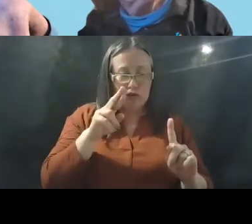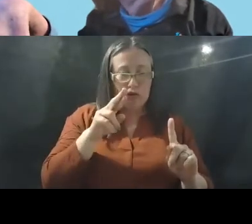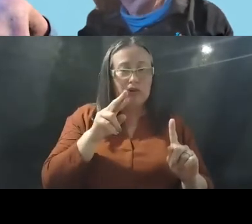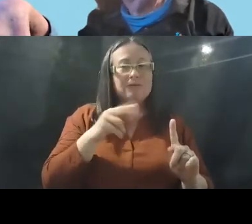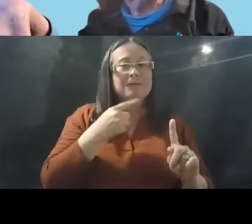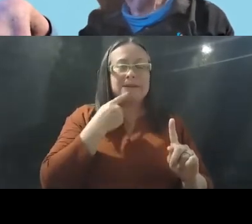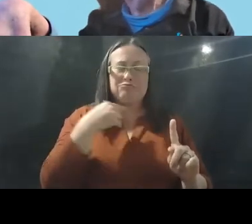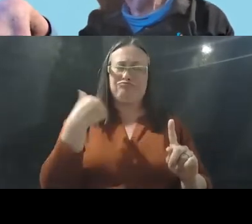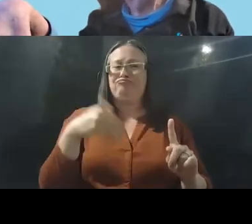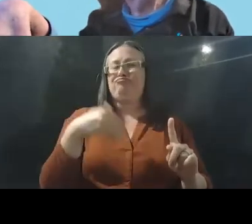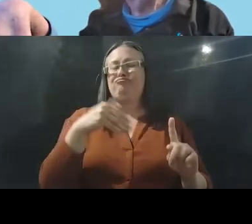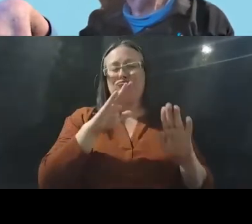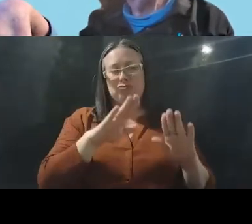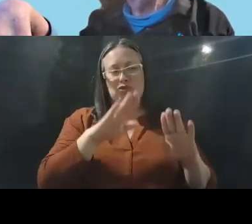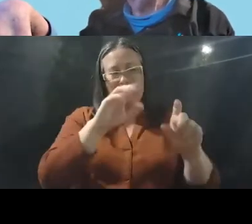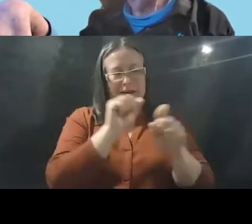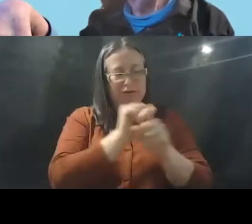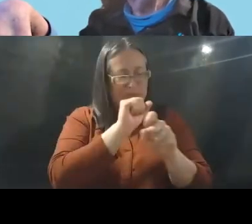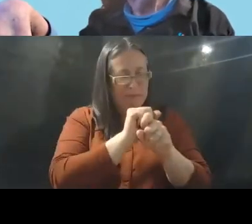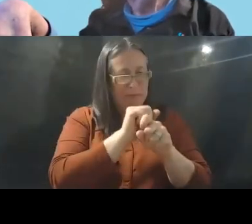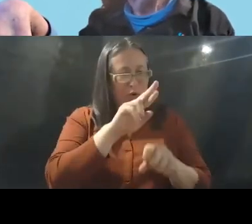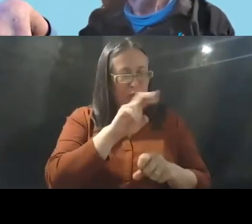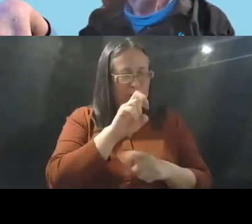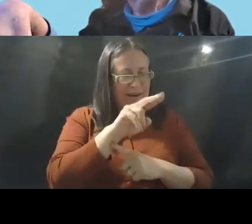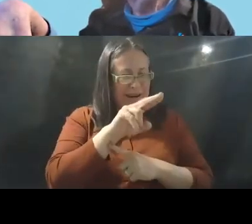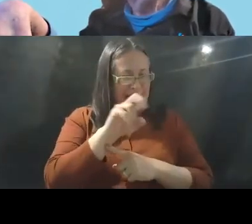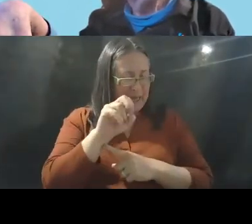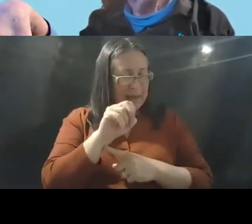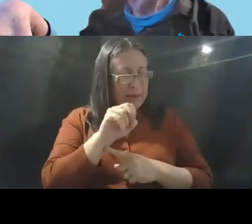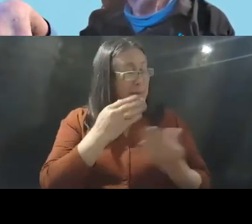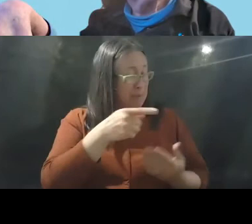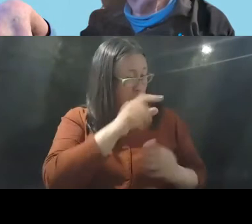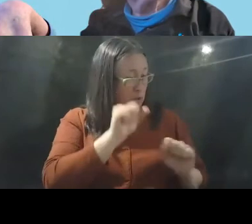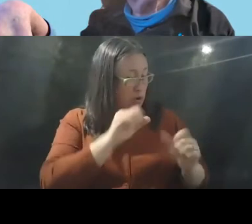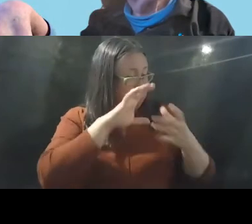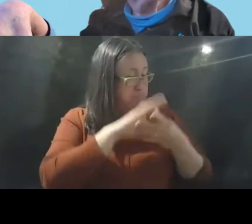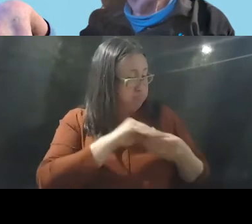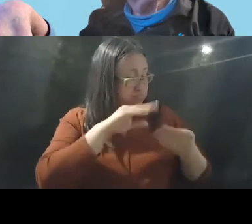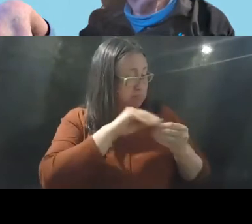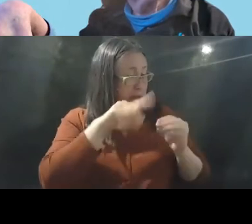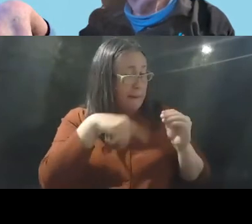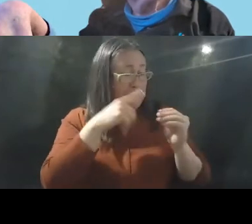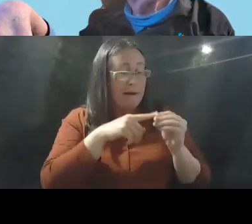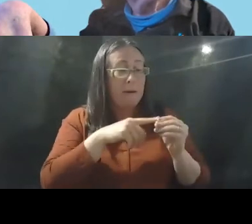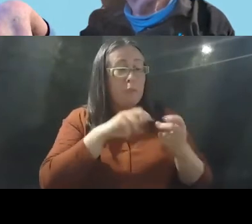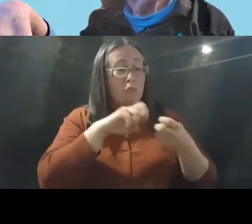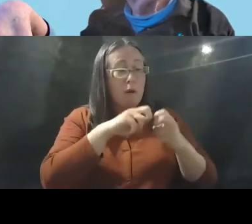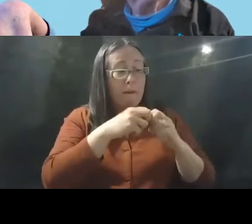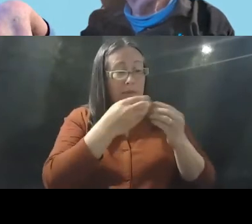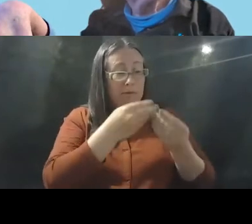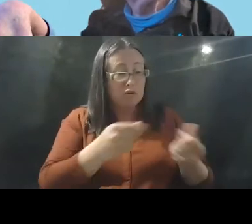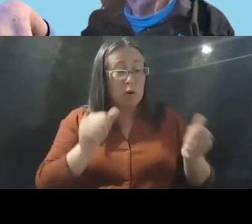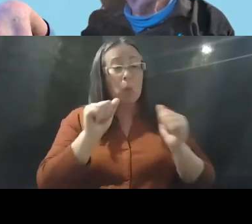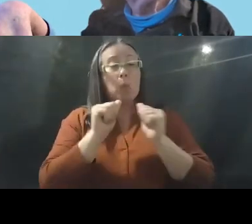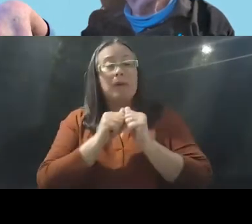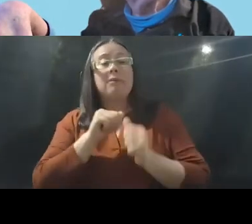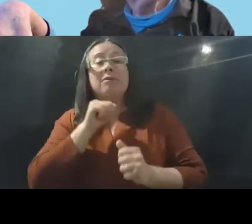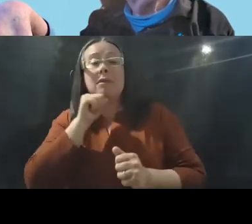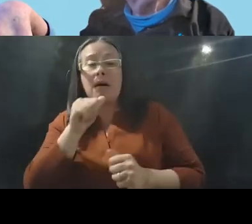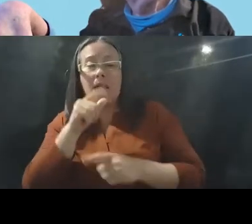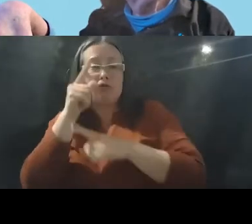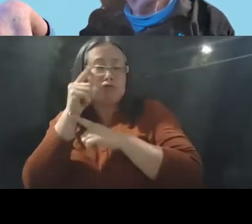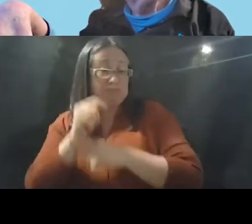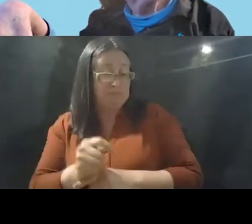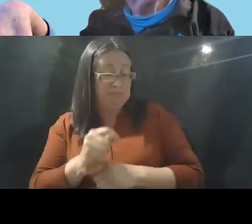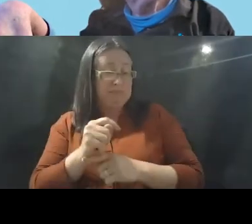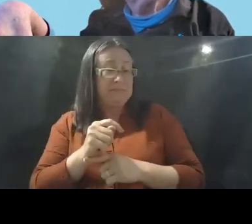as always, Renee. If you have time, perhaps you could talk about your experience problem solving with non-traditional technology